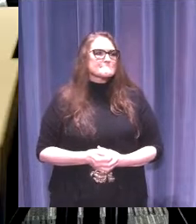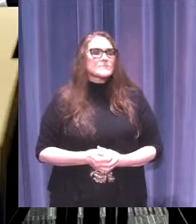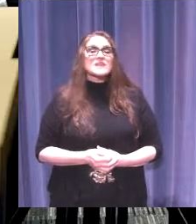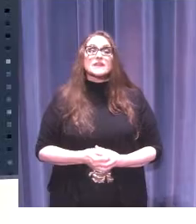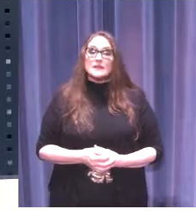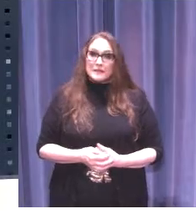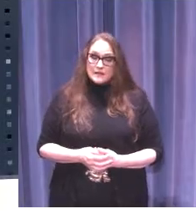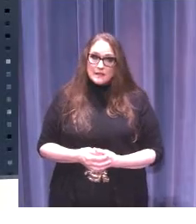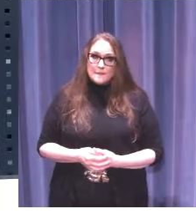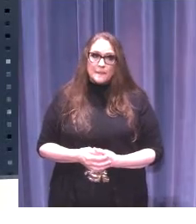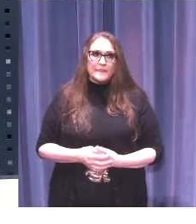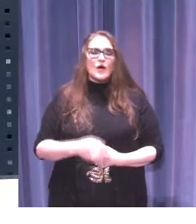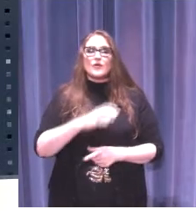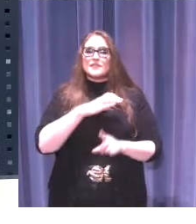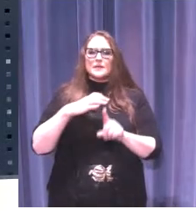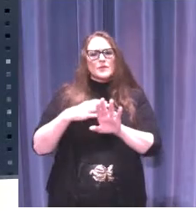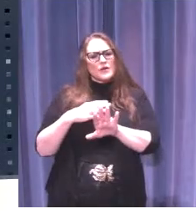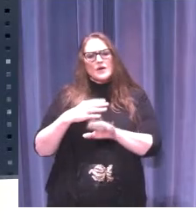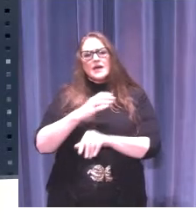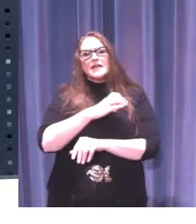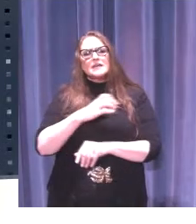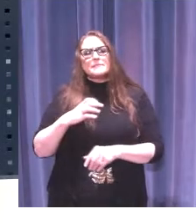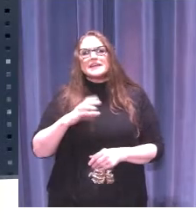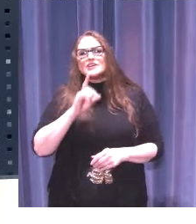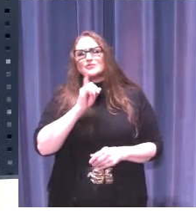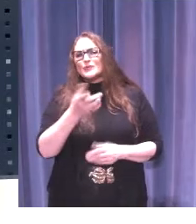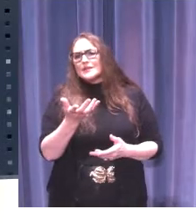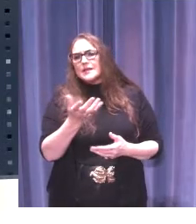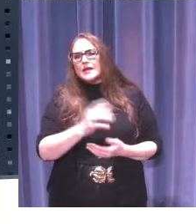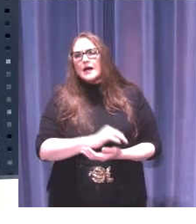The committee. The committee is really